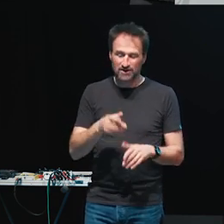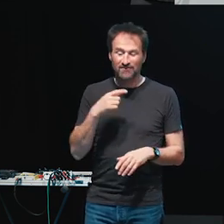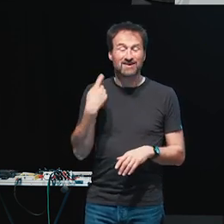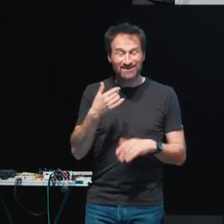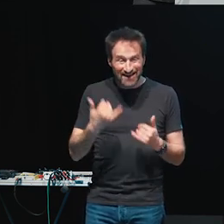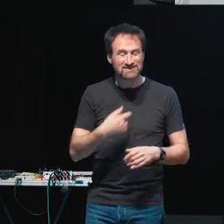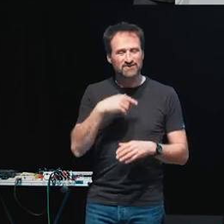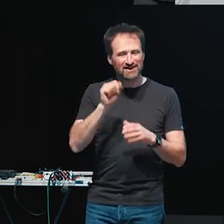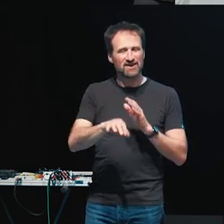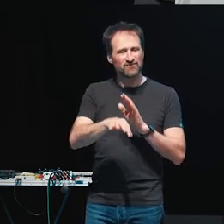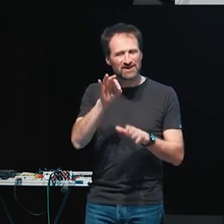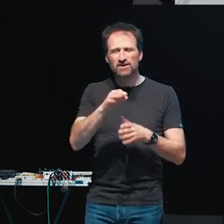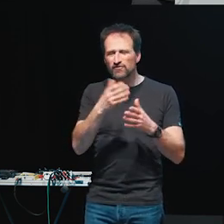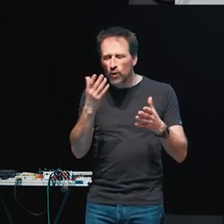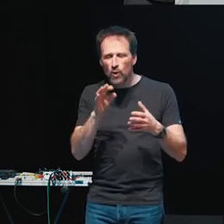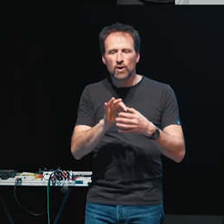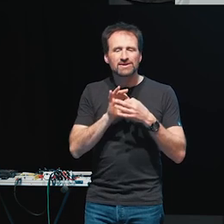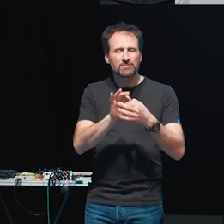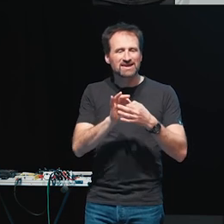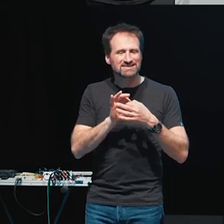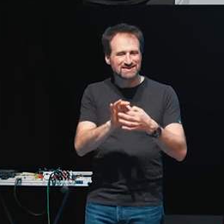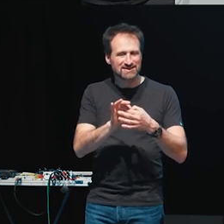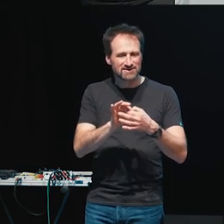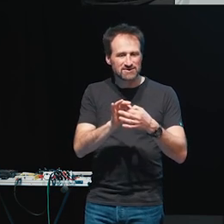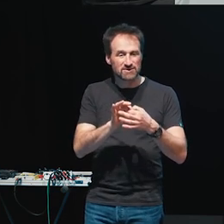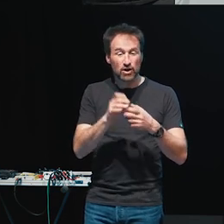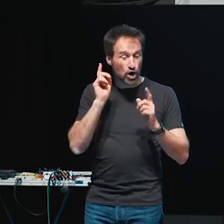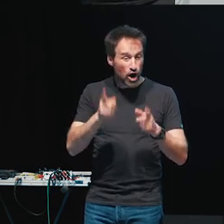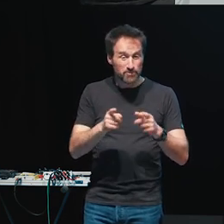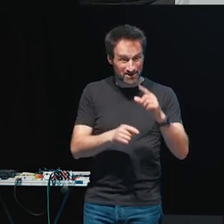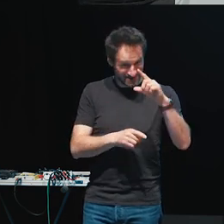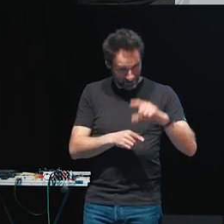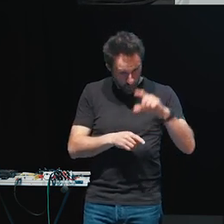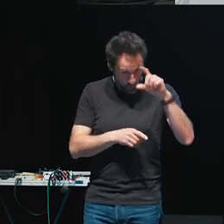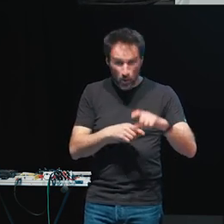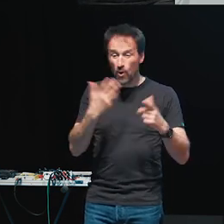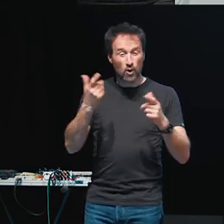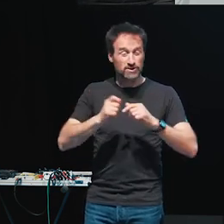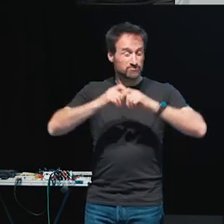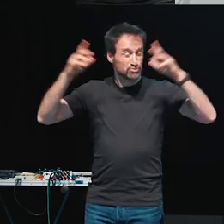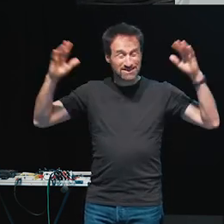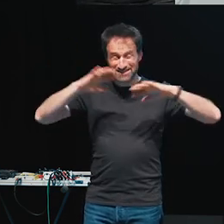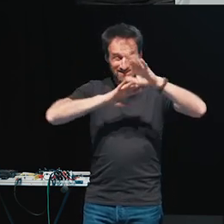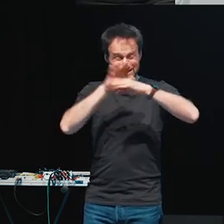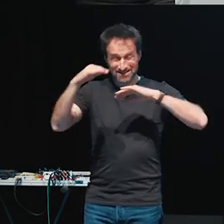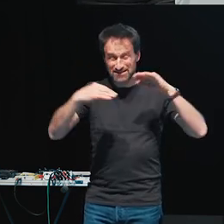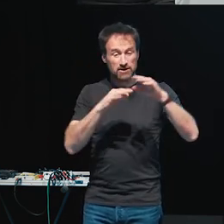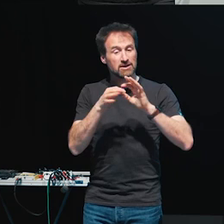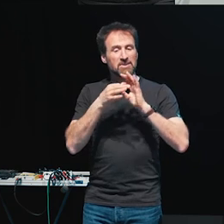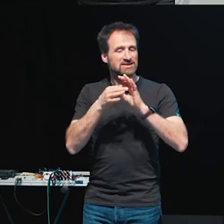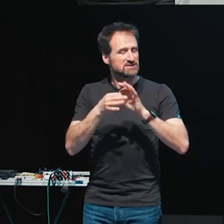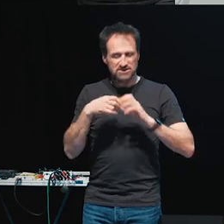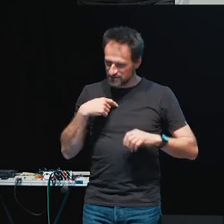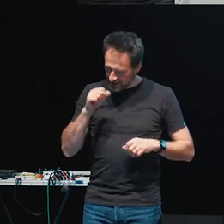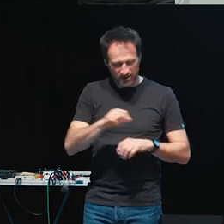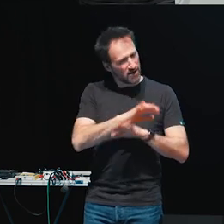dependencies from something as simple as this to something as beautiful as this, which is an actual screenshot from one of the older